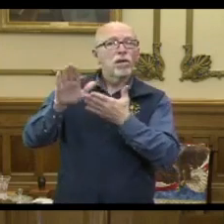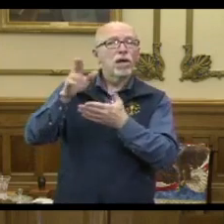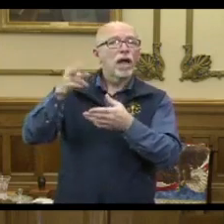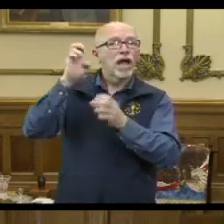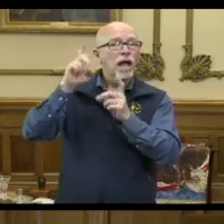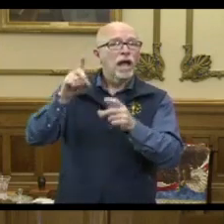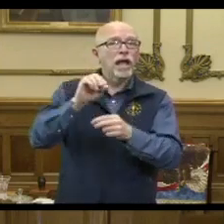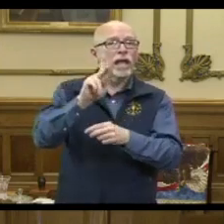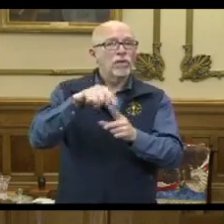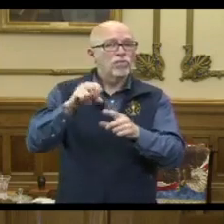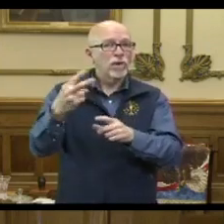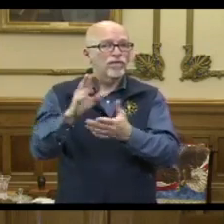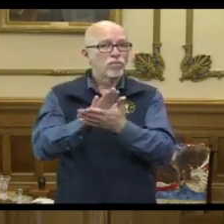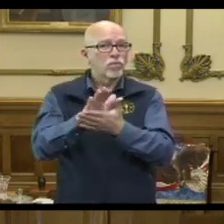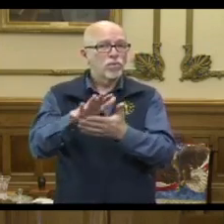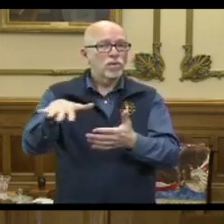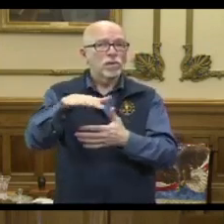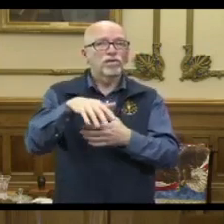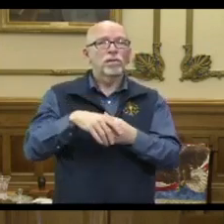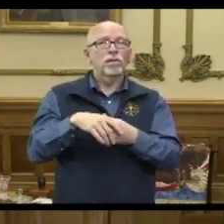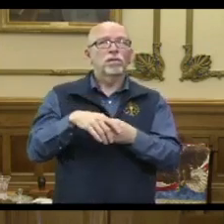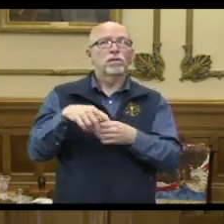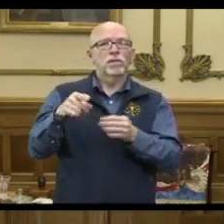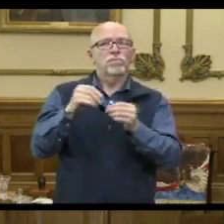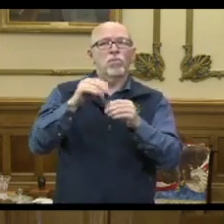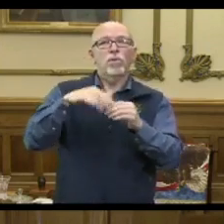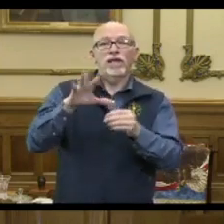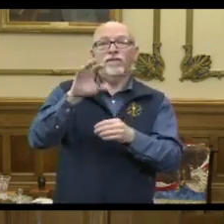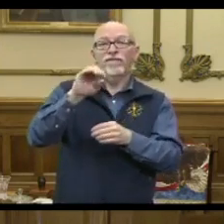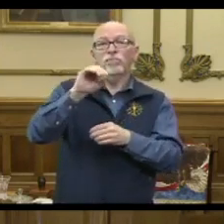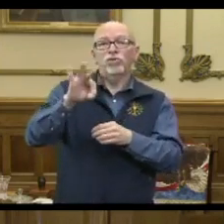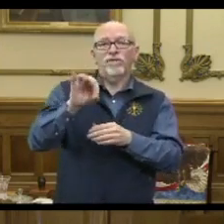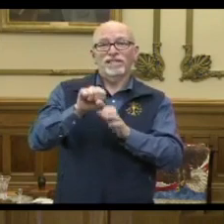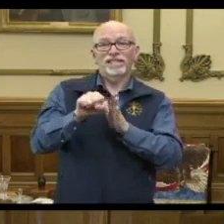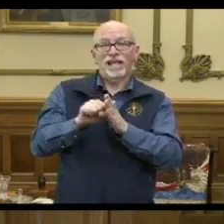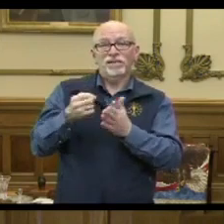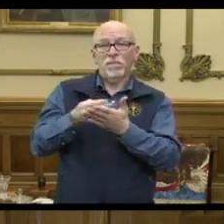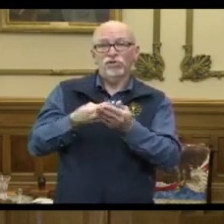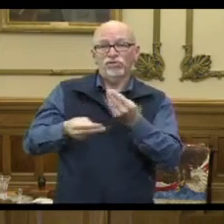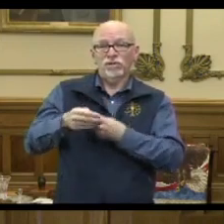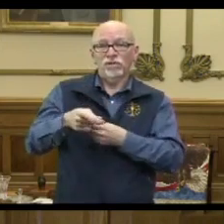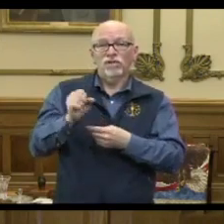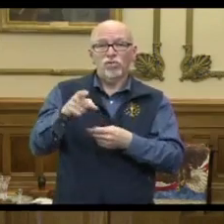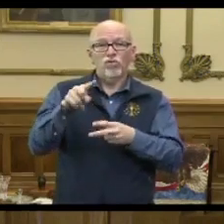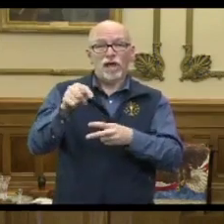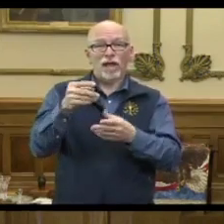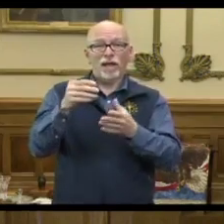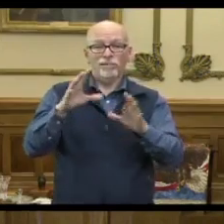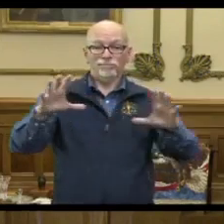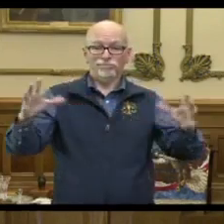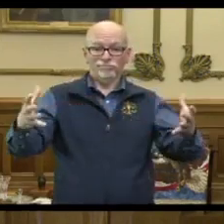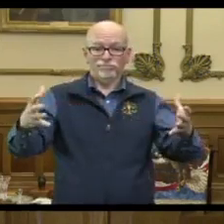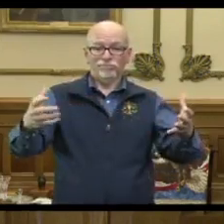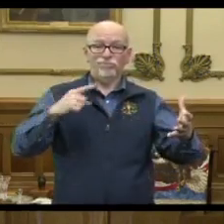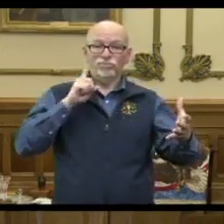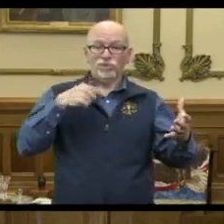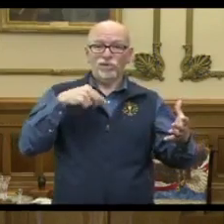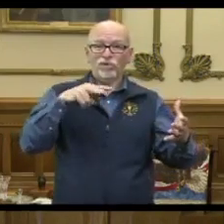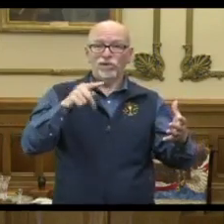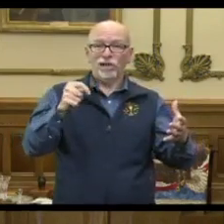K through 12, is over 50% of the state budget. And so you look at this pool, we're really looking at about